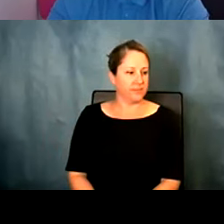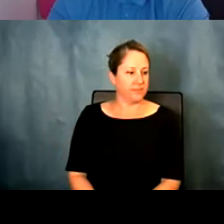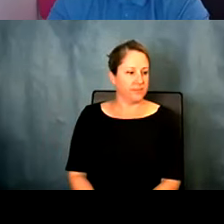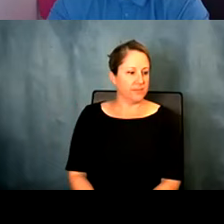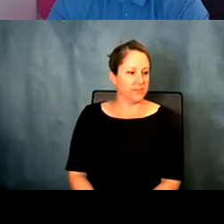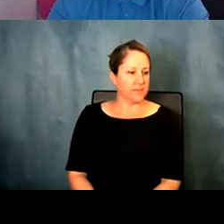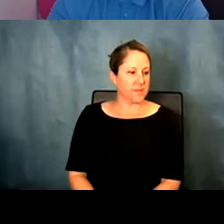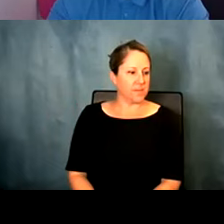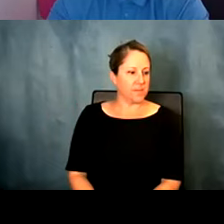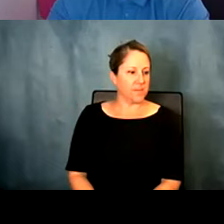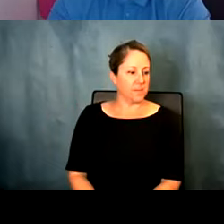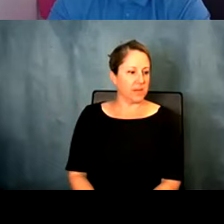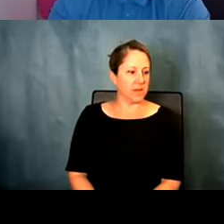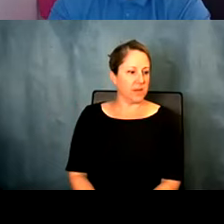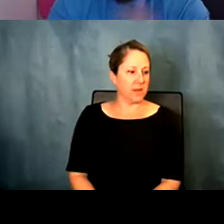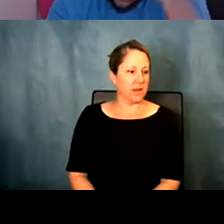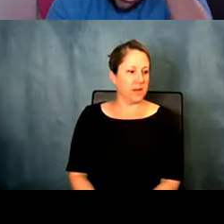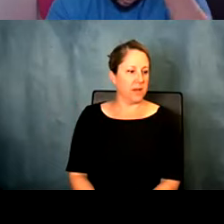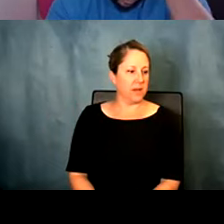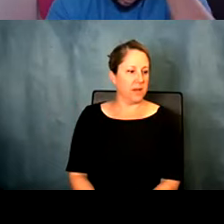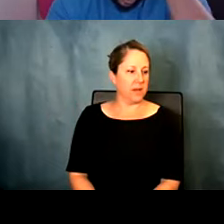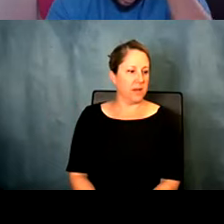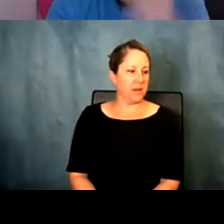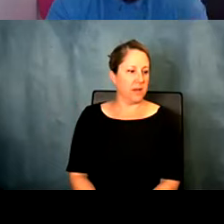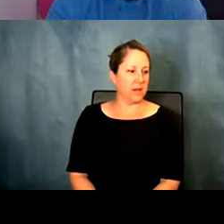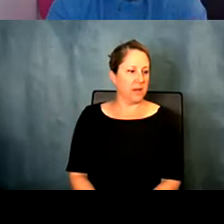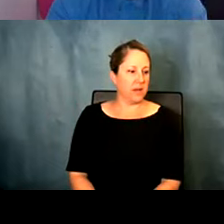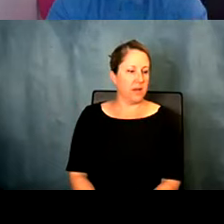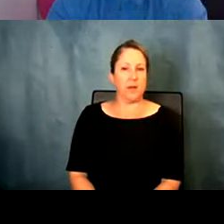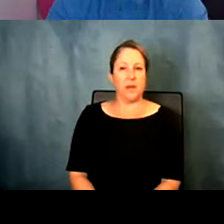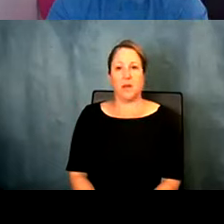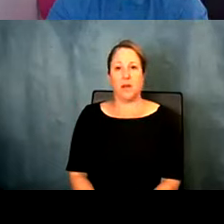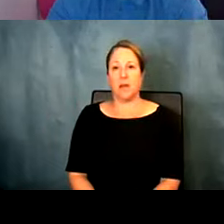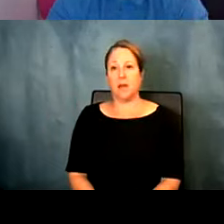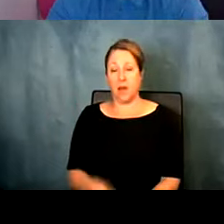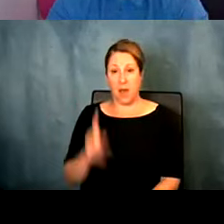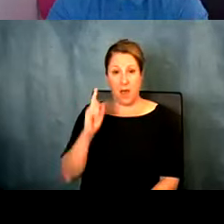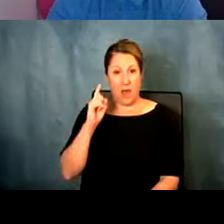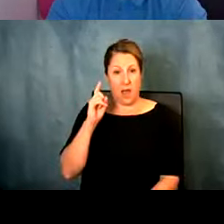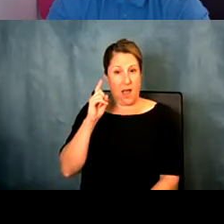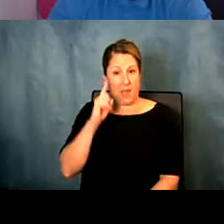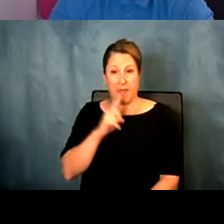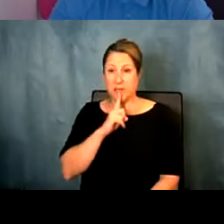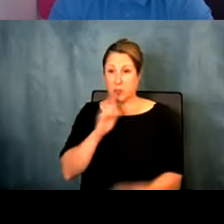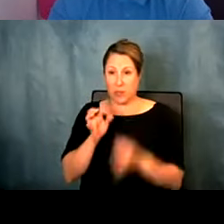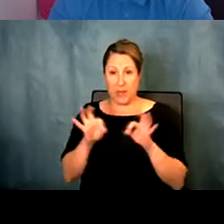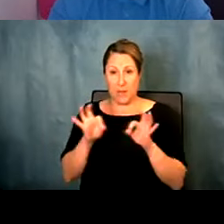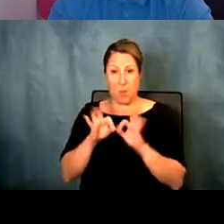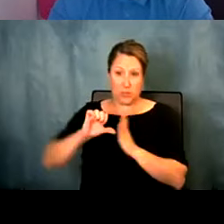I think that it's important to really underscore this is the